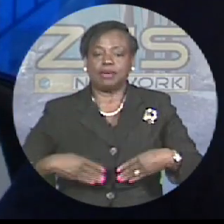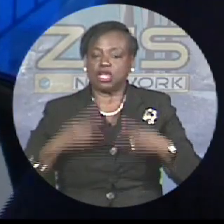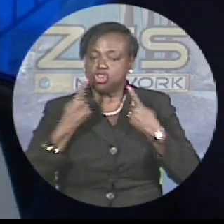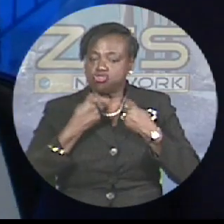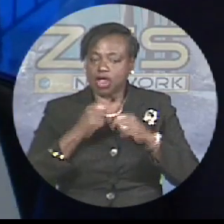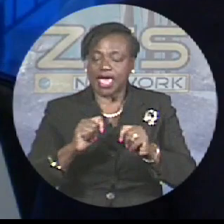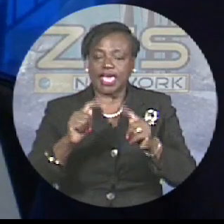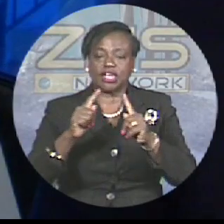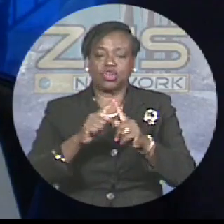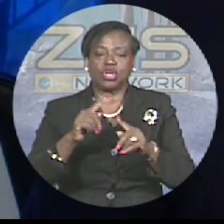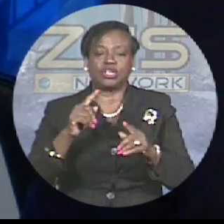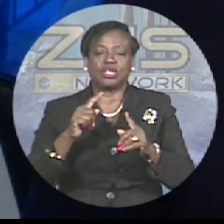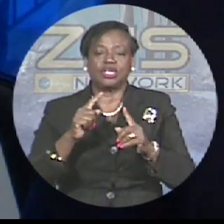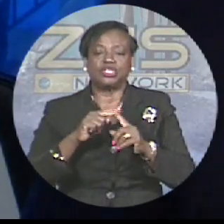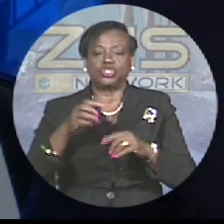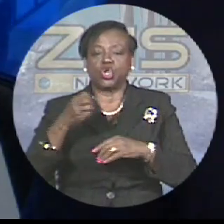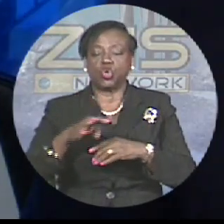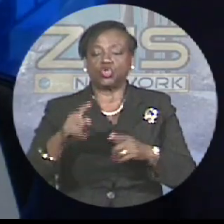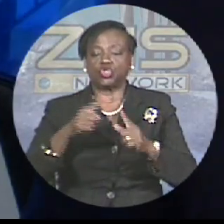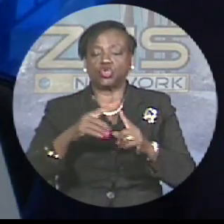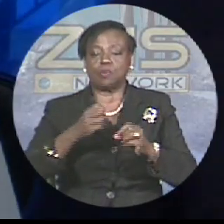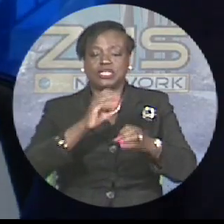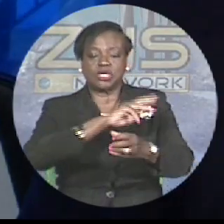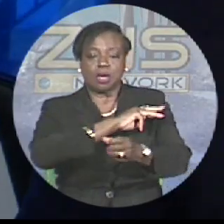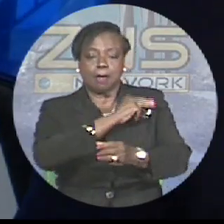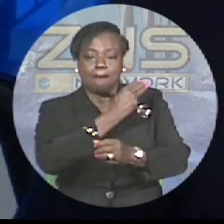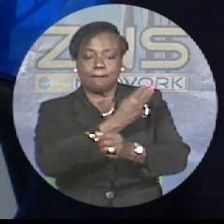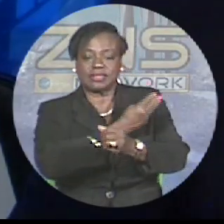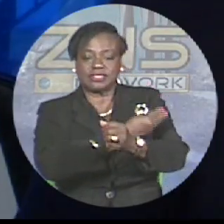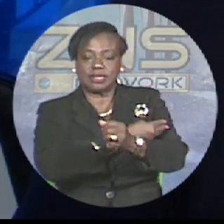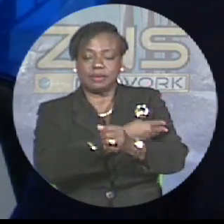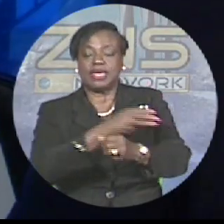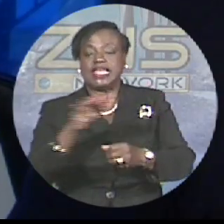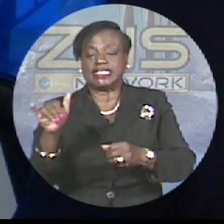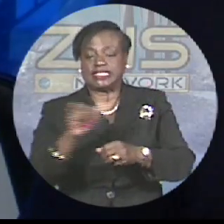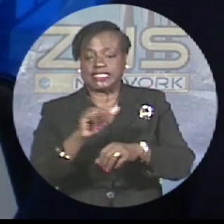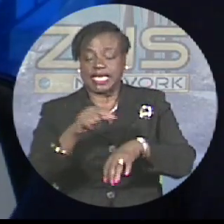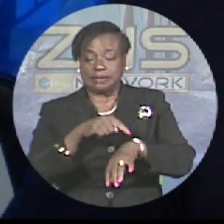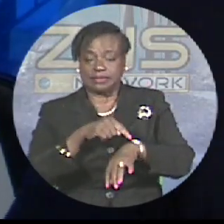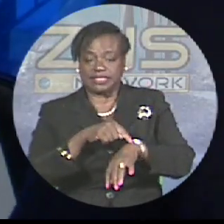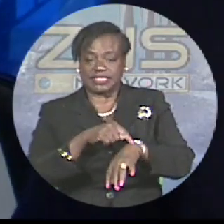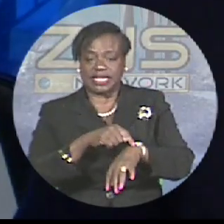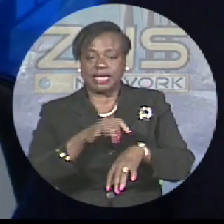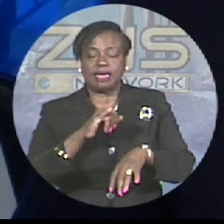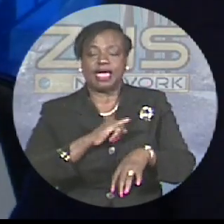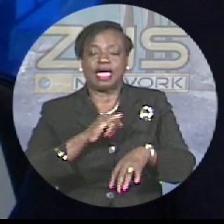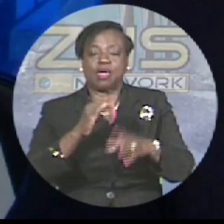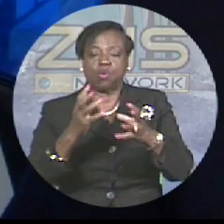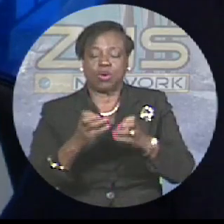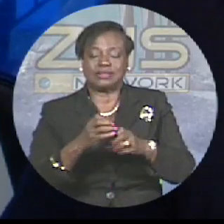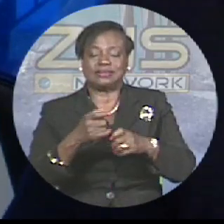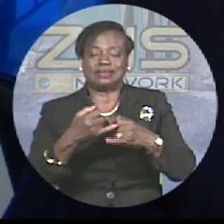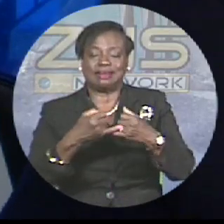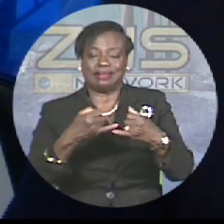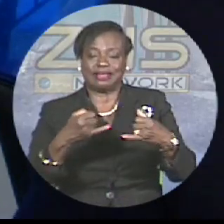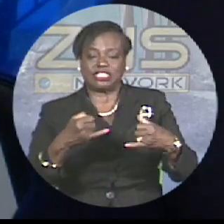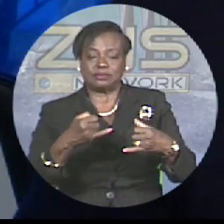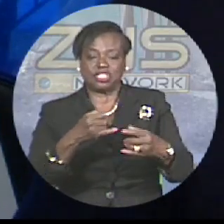I lose too much muscle at the same time, but I want the lines to stay or become sharper over time. And